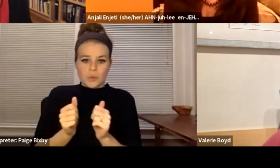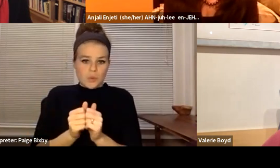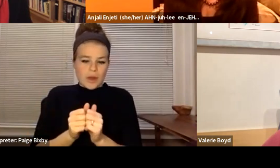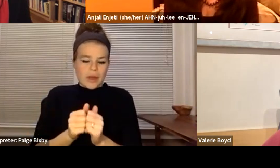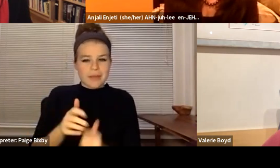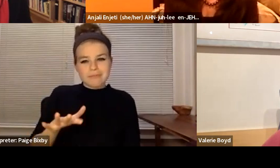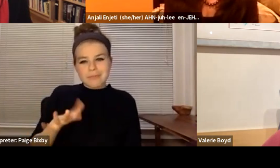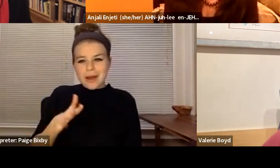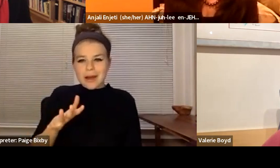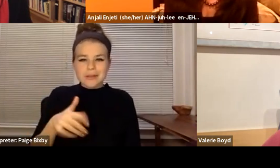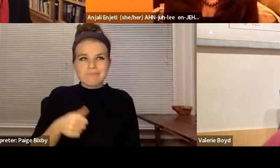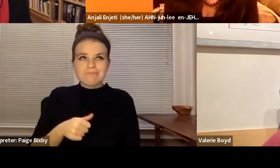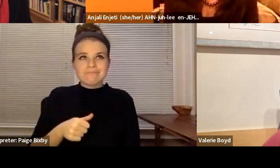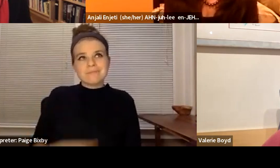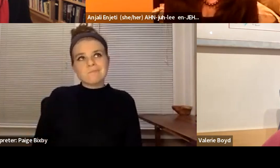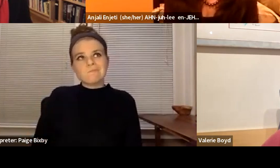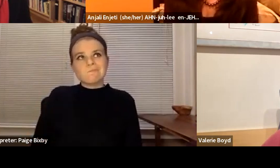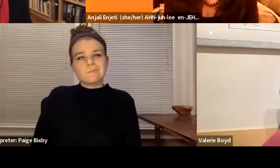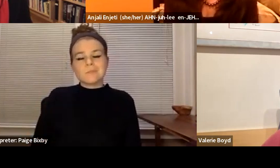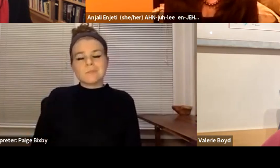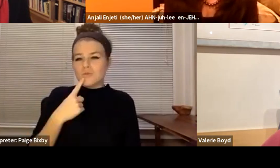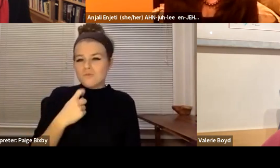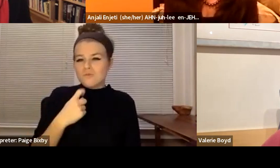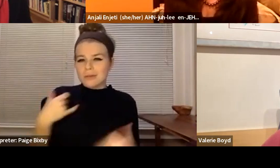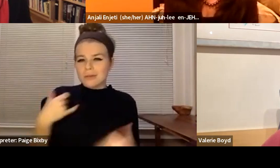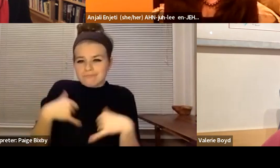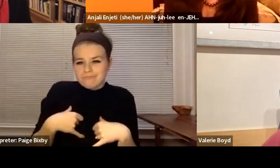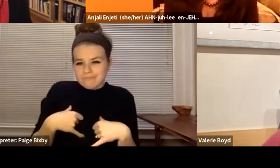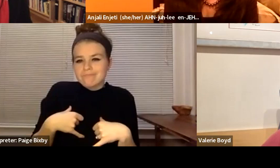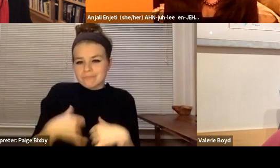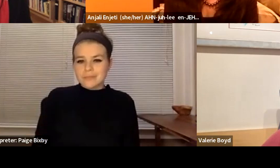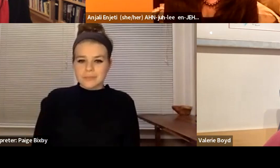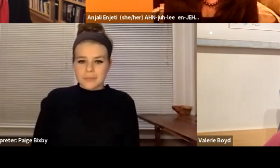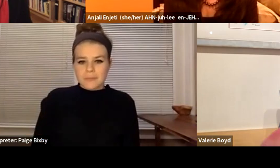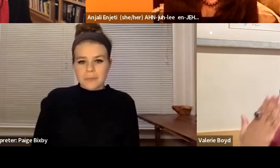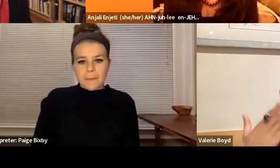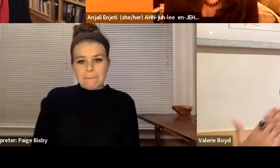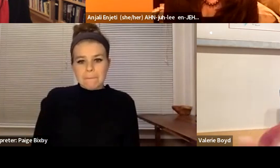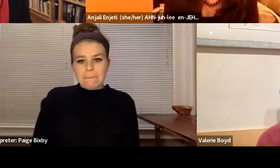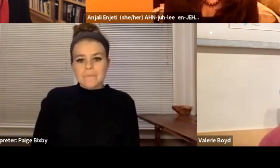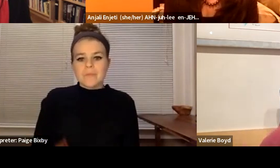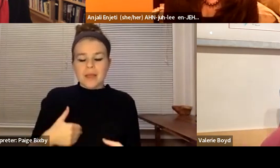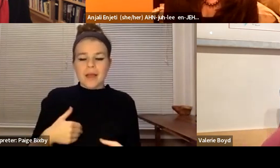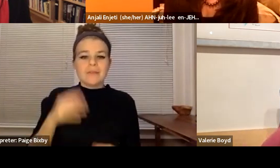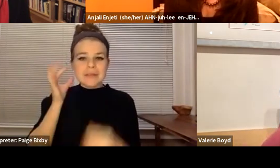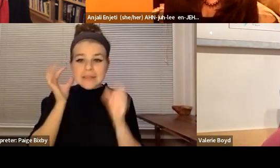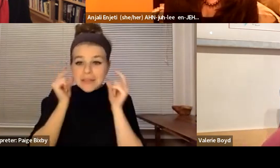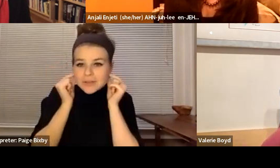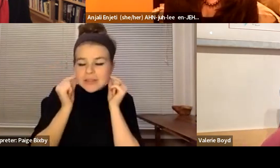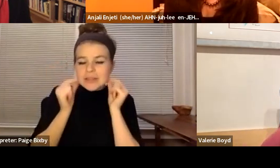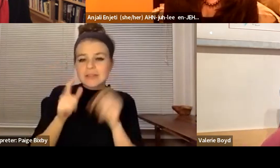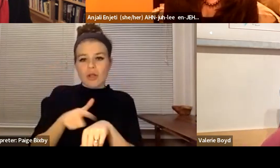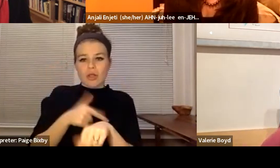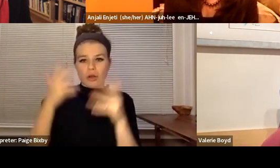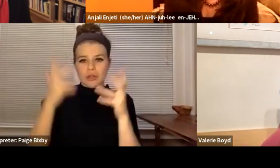kind of black, red over sweater. and I have earrings and I have long dark hair